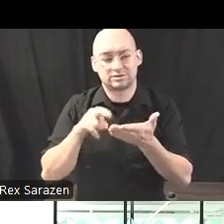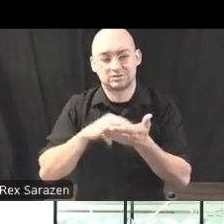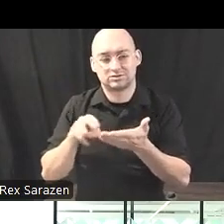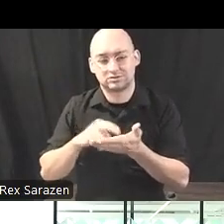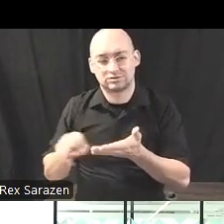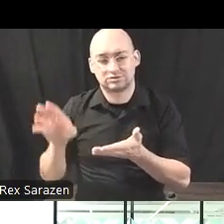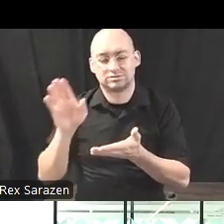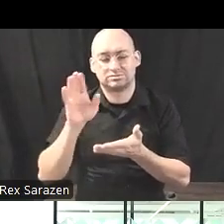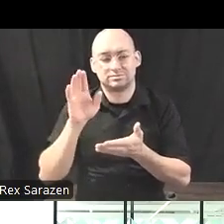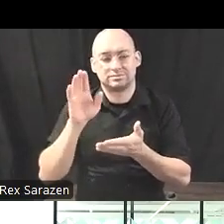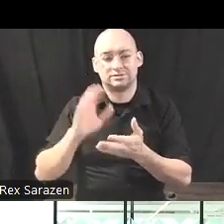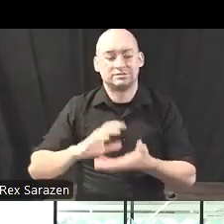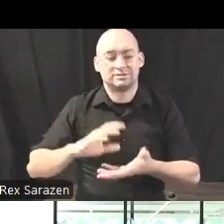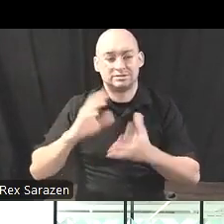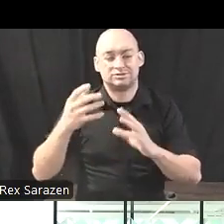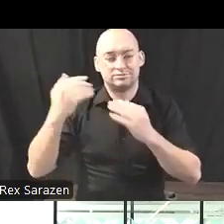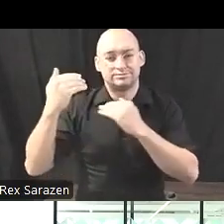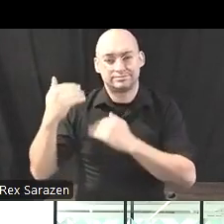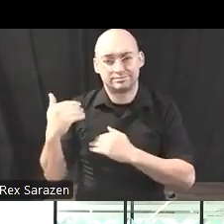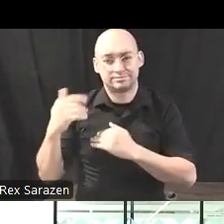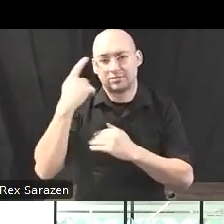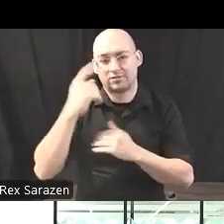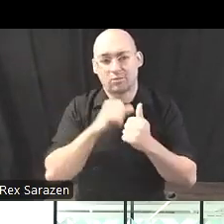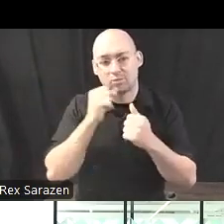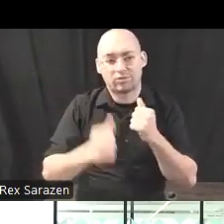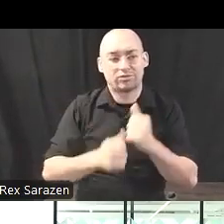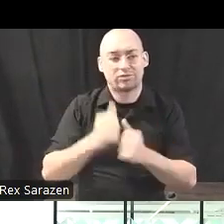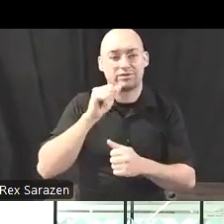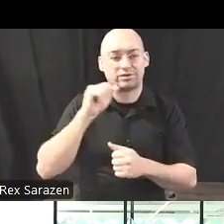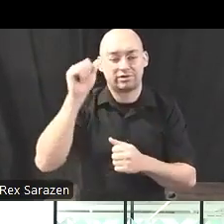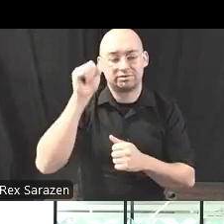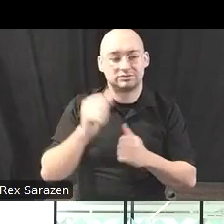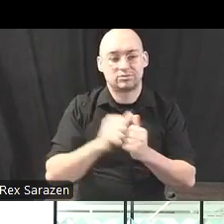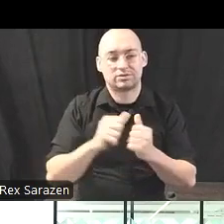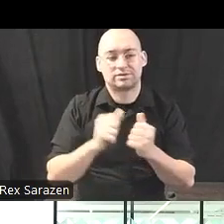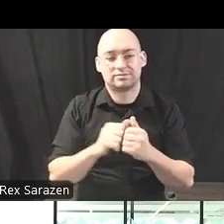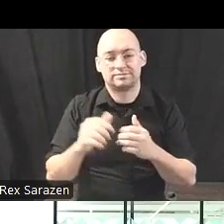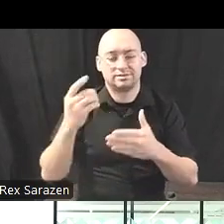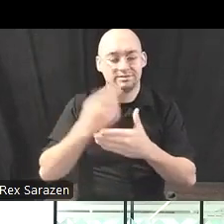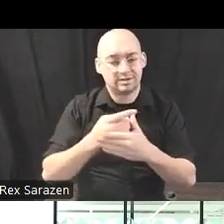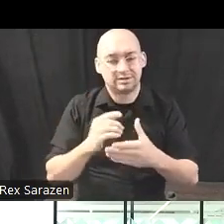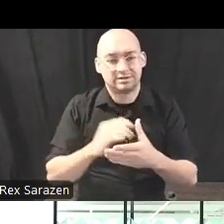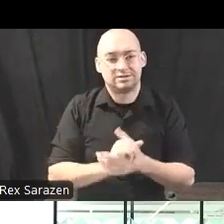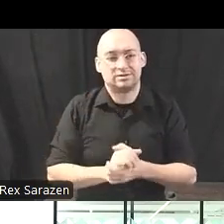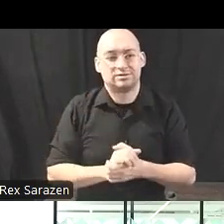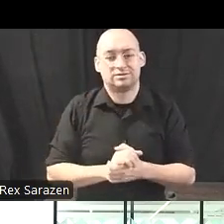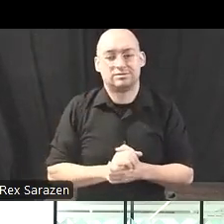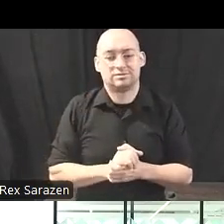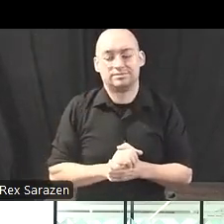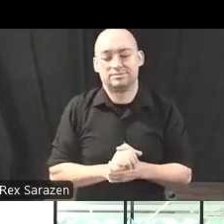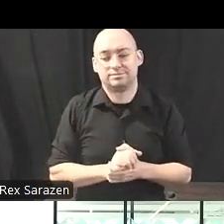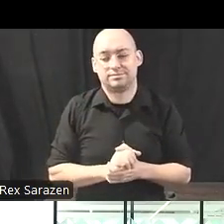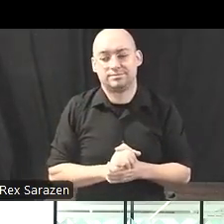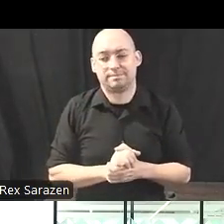disaster resiliency for older adults and people with disability. This is something that Cal OES and the California